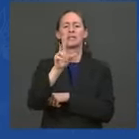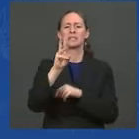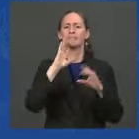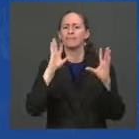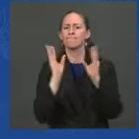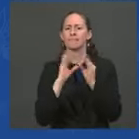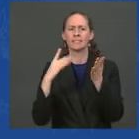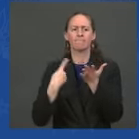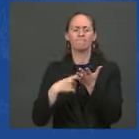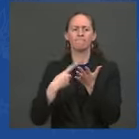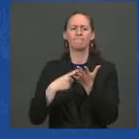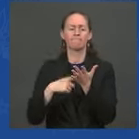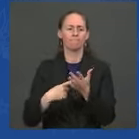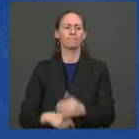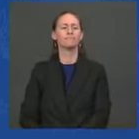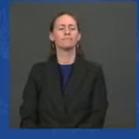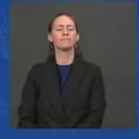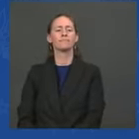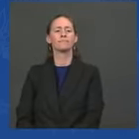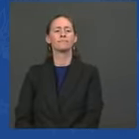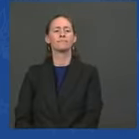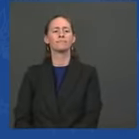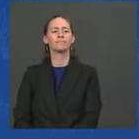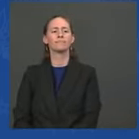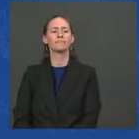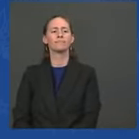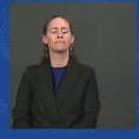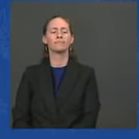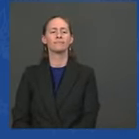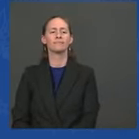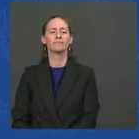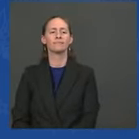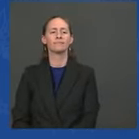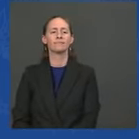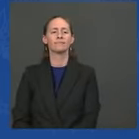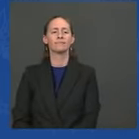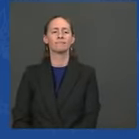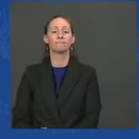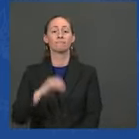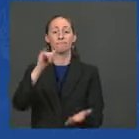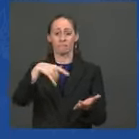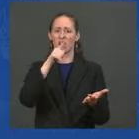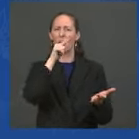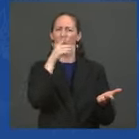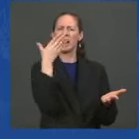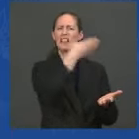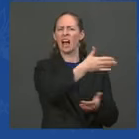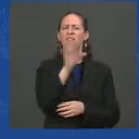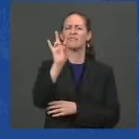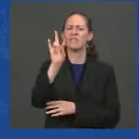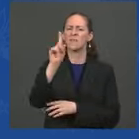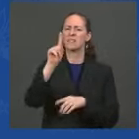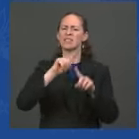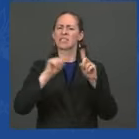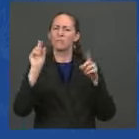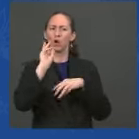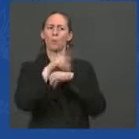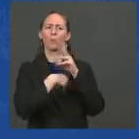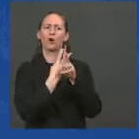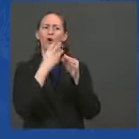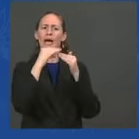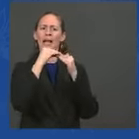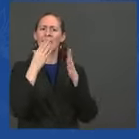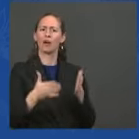71 heads of state on the first one I did in the White House. And I said, and people are starting to talk about it now, not about me, about the